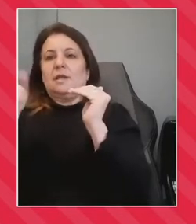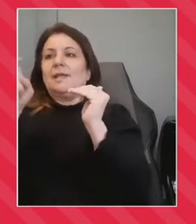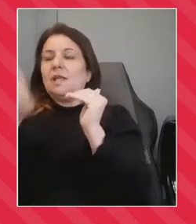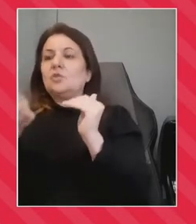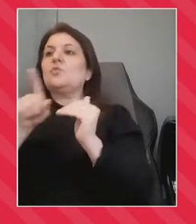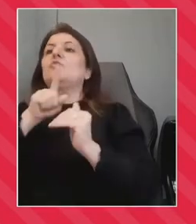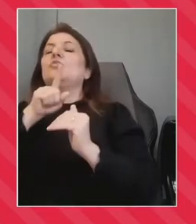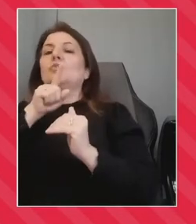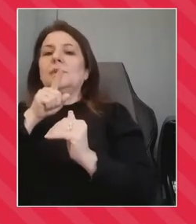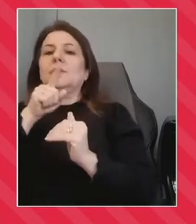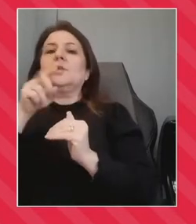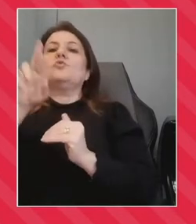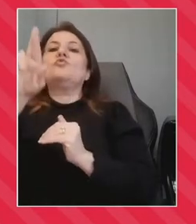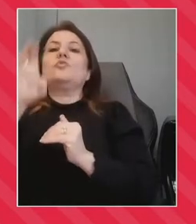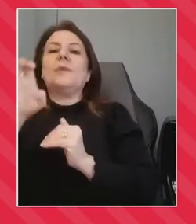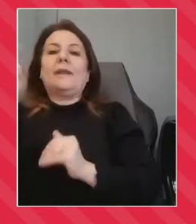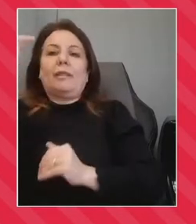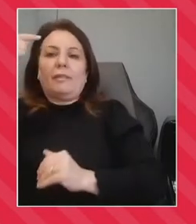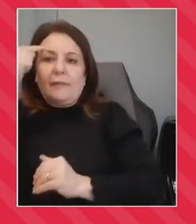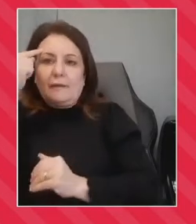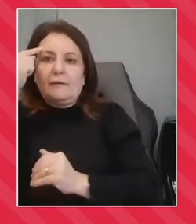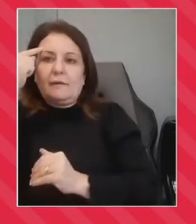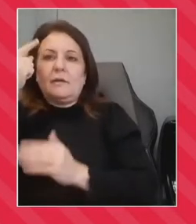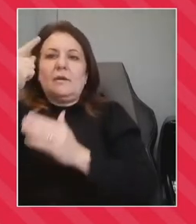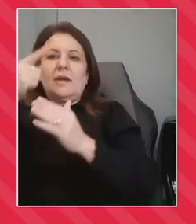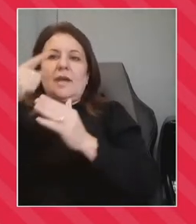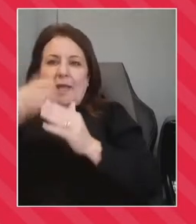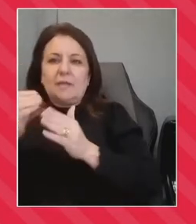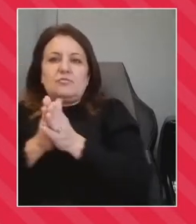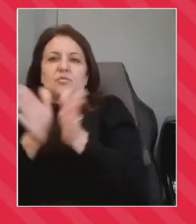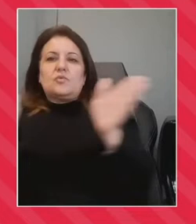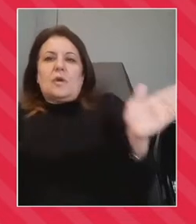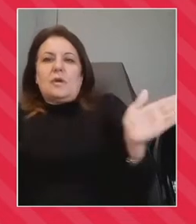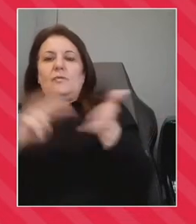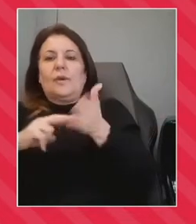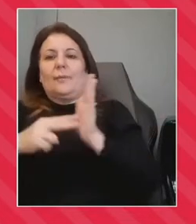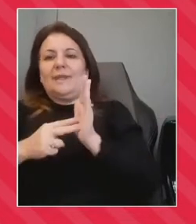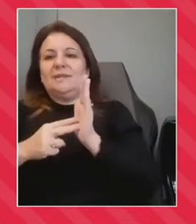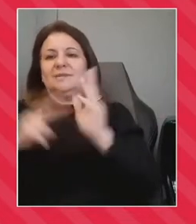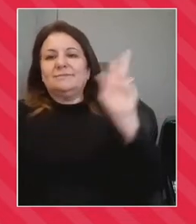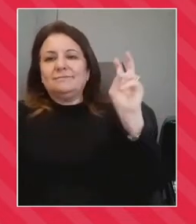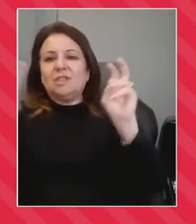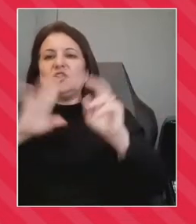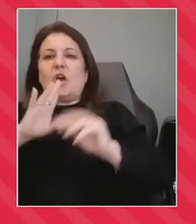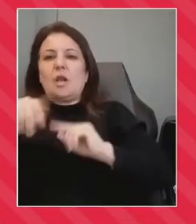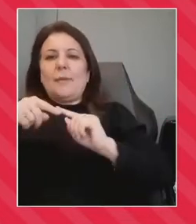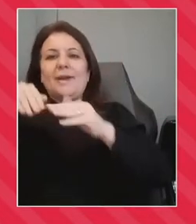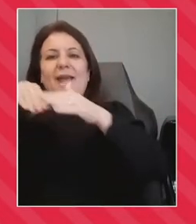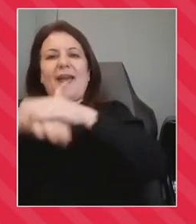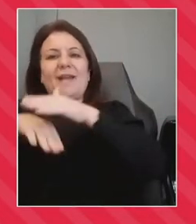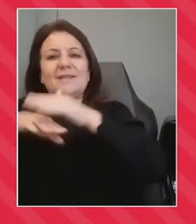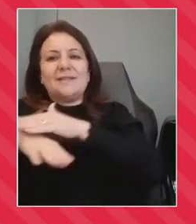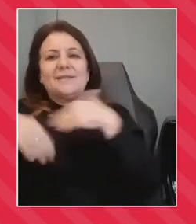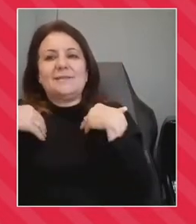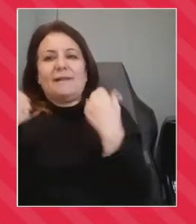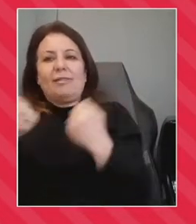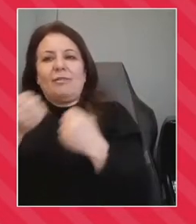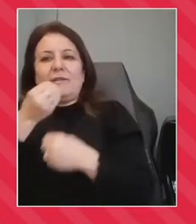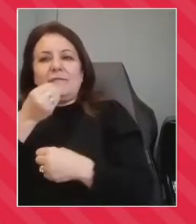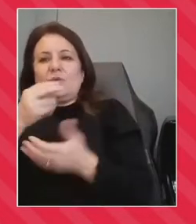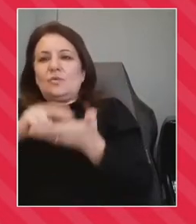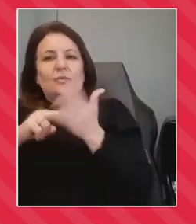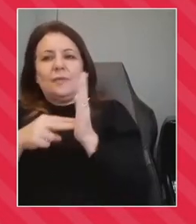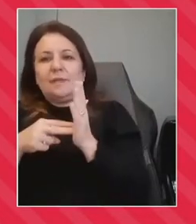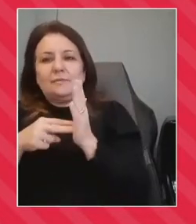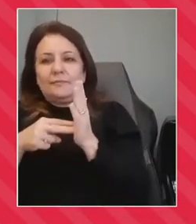and in some ways broadening what we mean when we talk about access to healthy and health-promoting food. And what